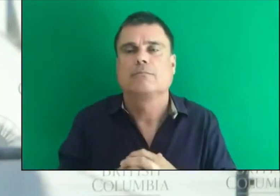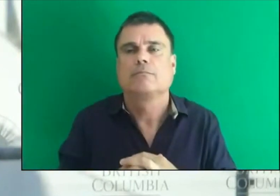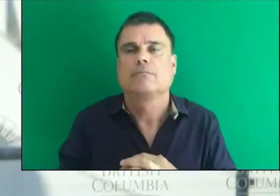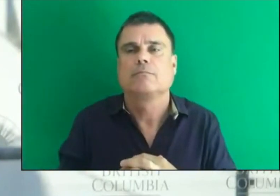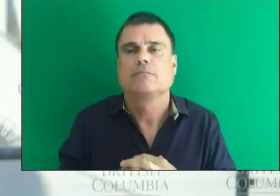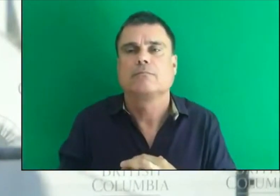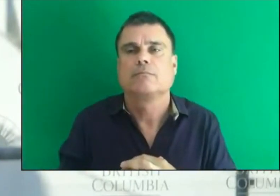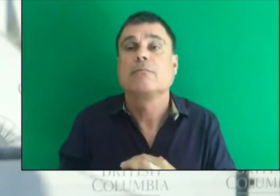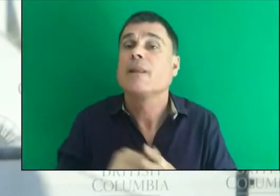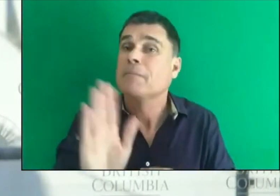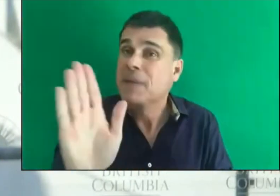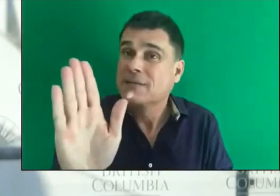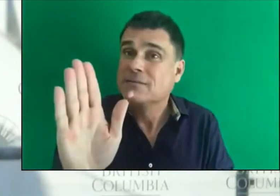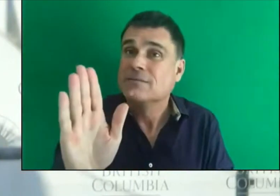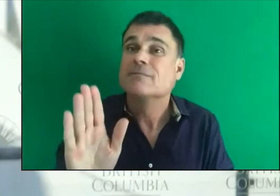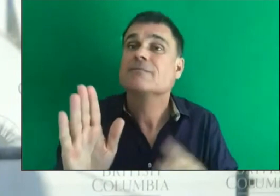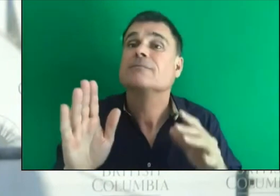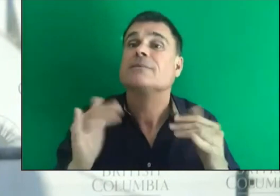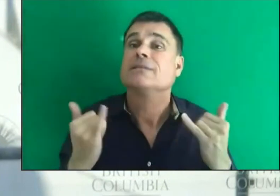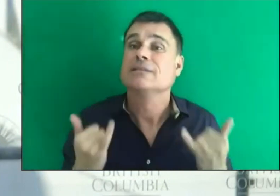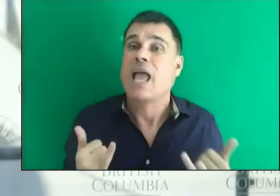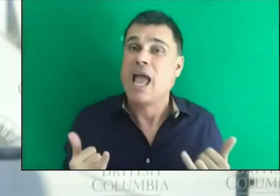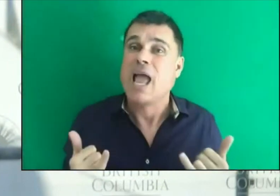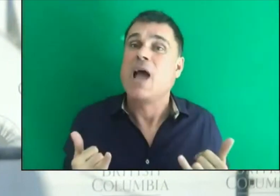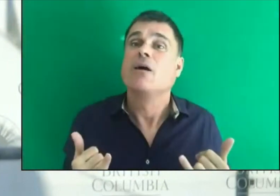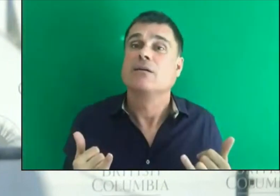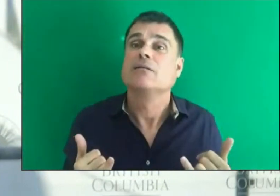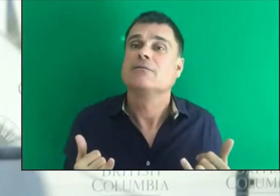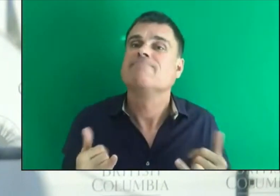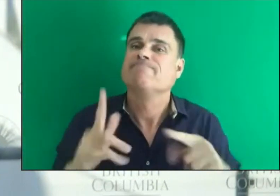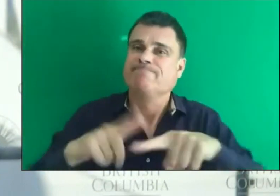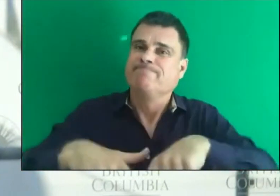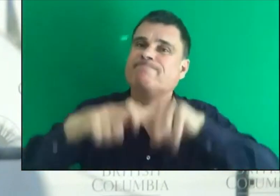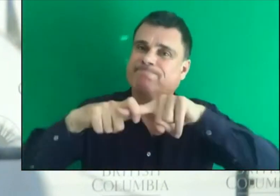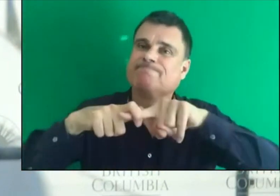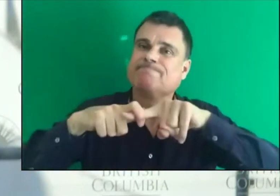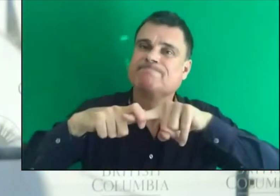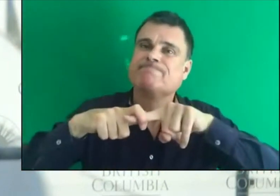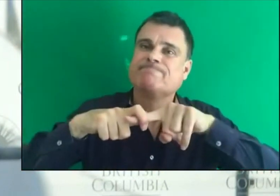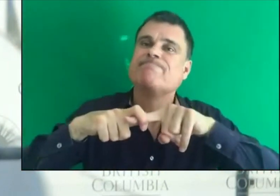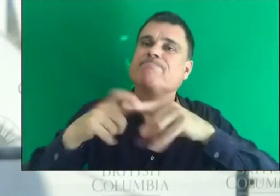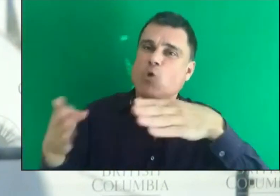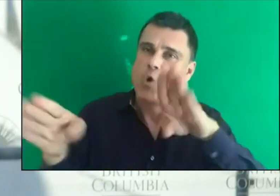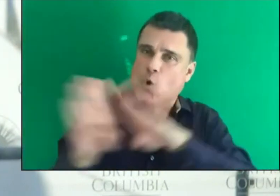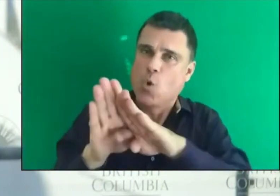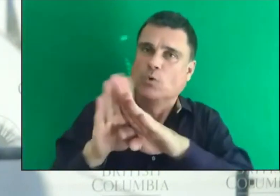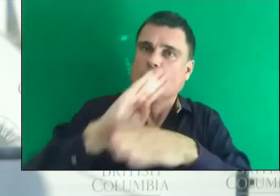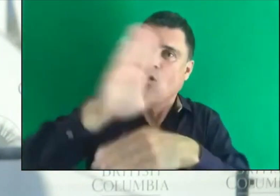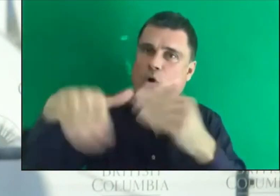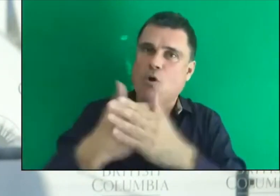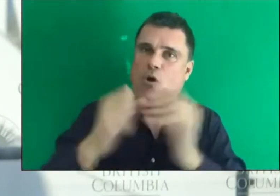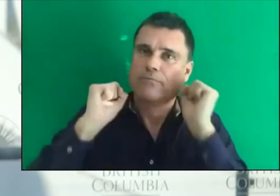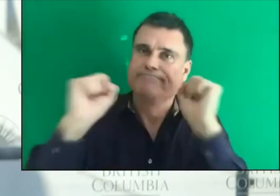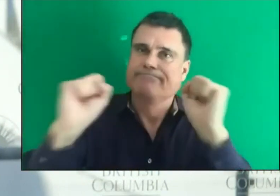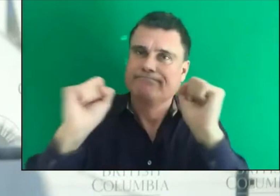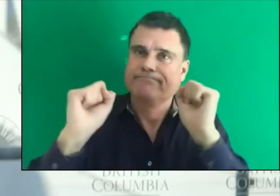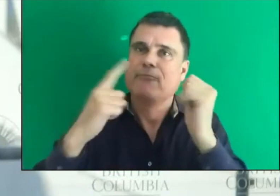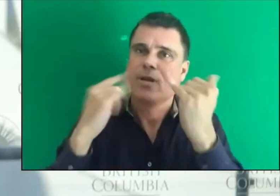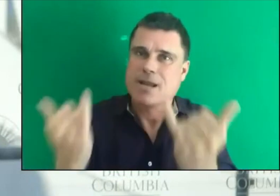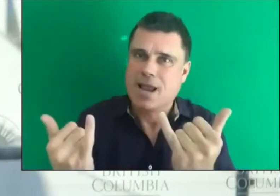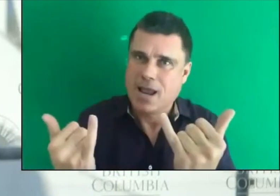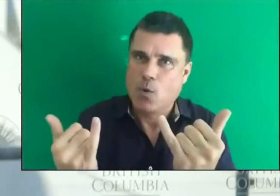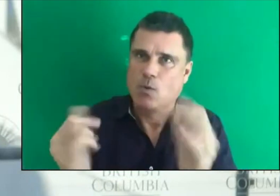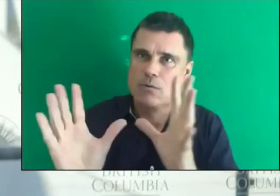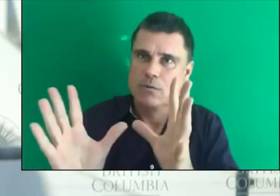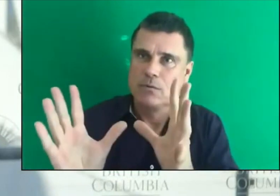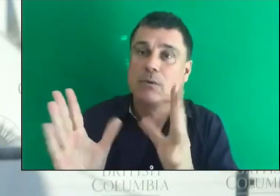enhanced and best practices around dance studios and other indoor group activities that